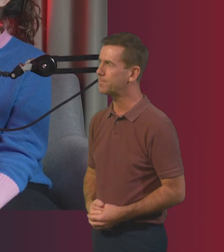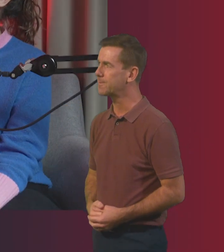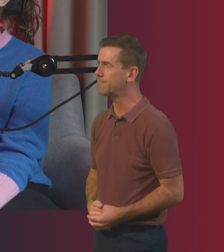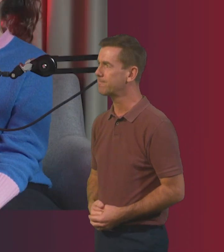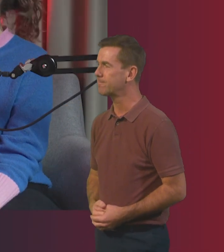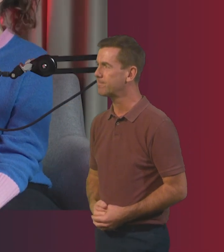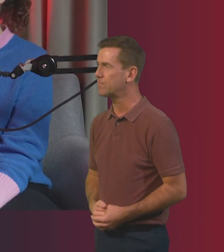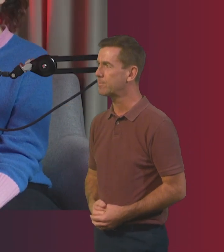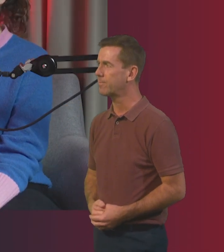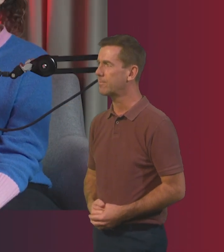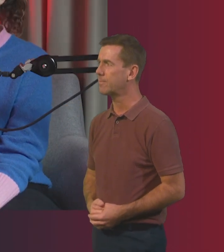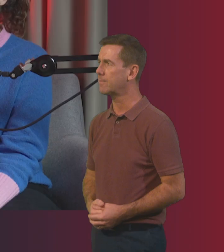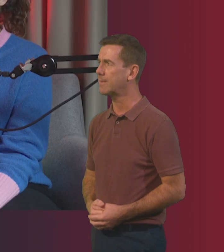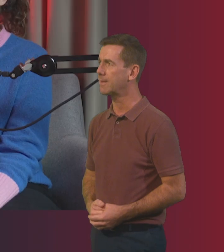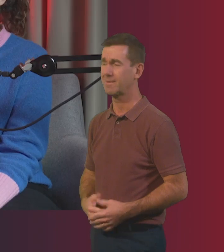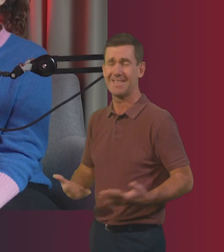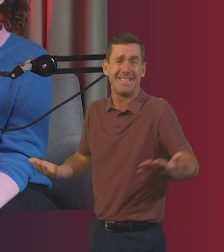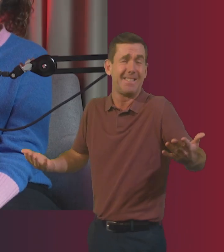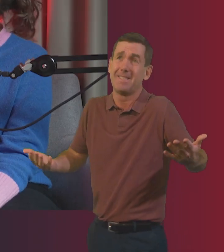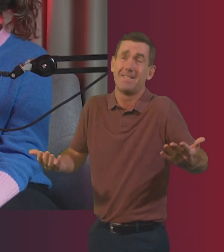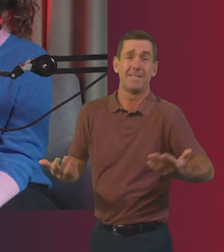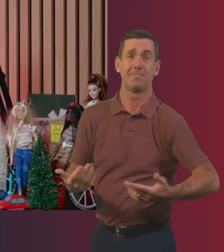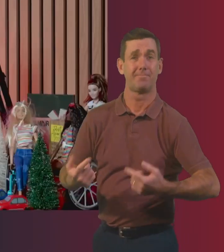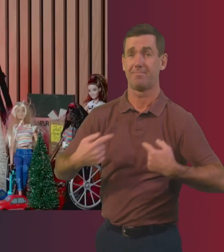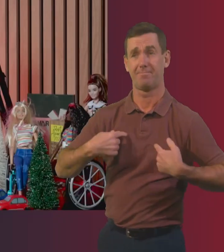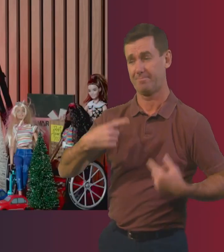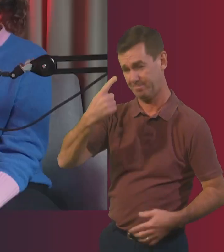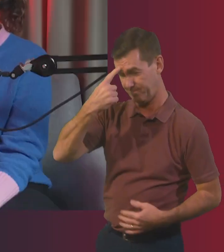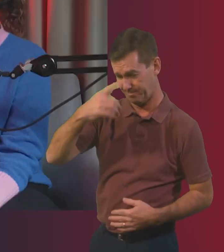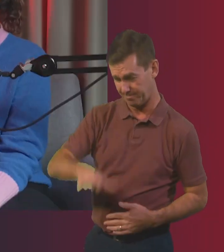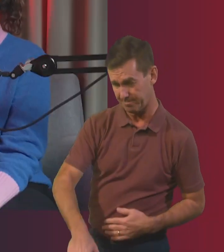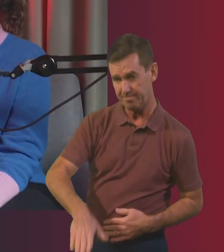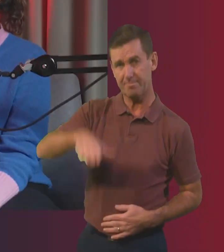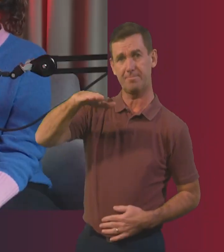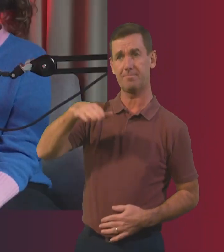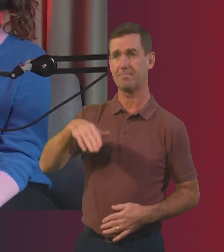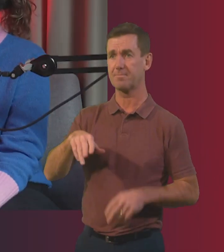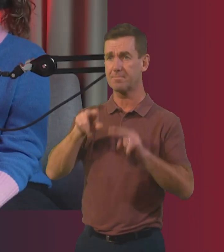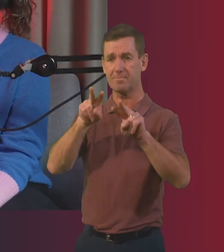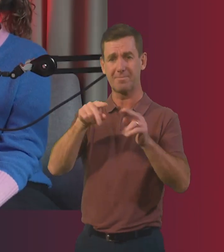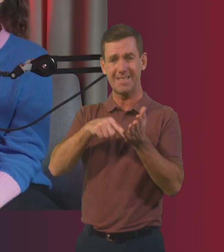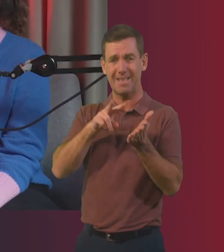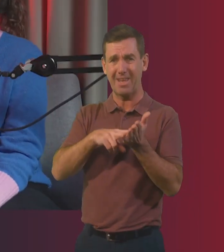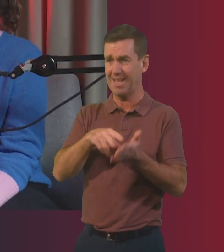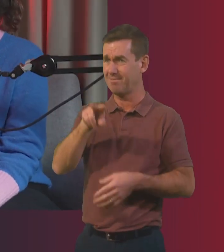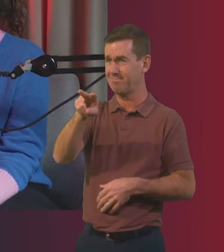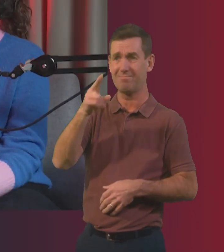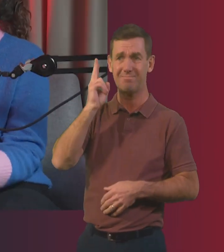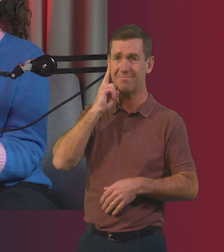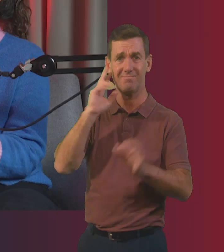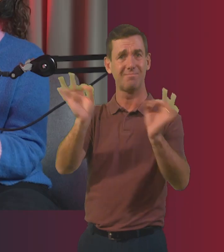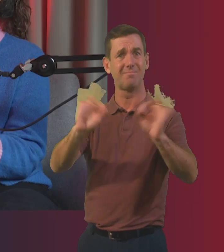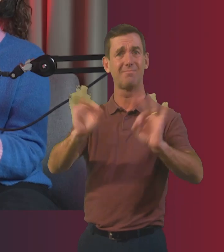I didn't like. I'm sure, like you didn't. We didn't grow up. No, with people who look like us on TV or communicated in the same